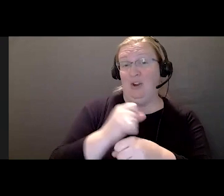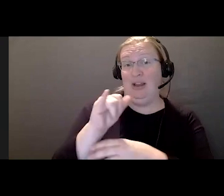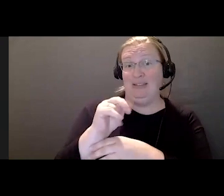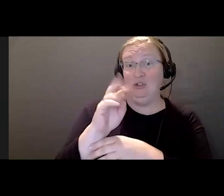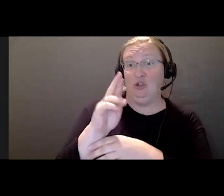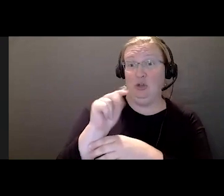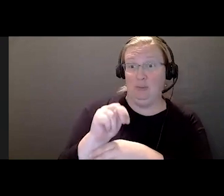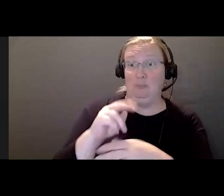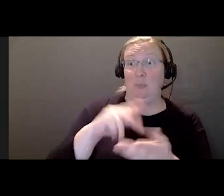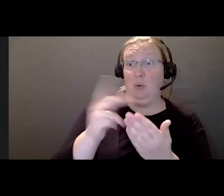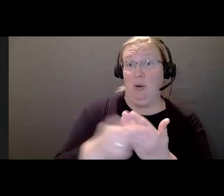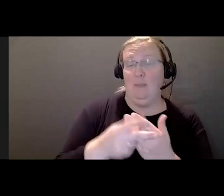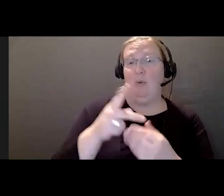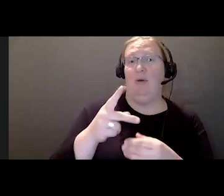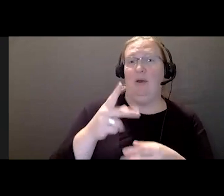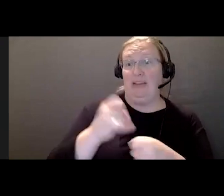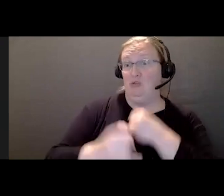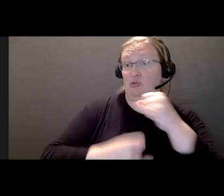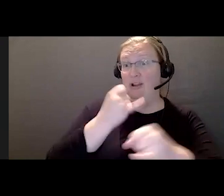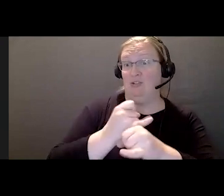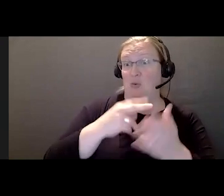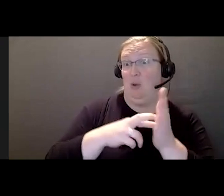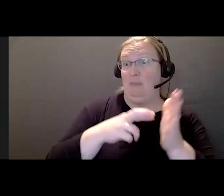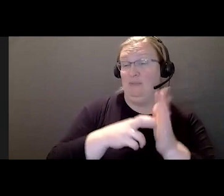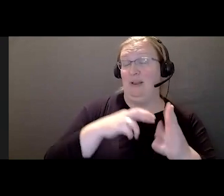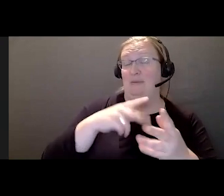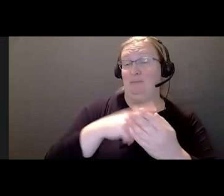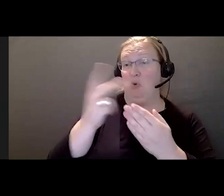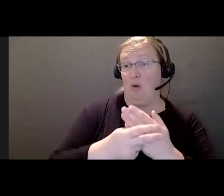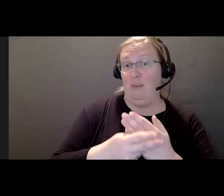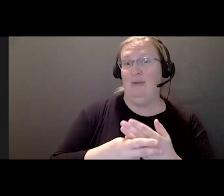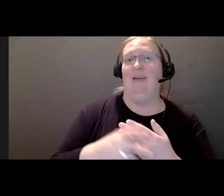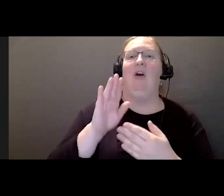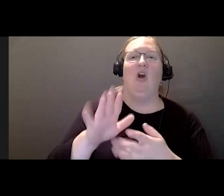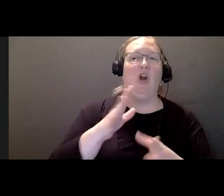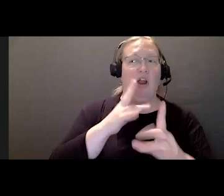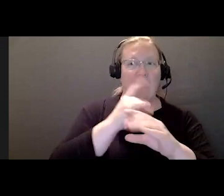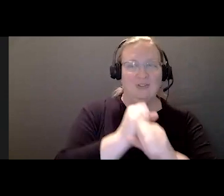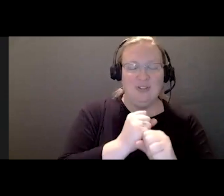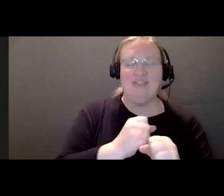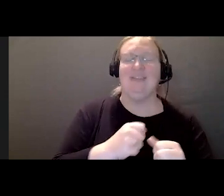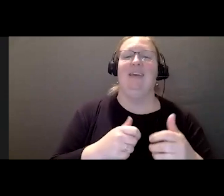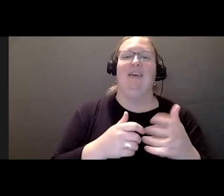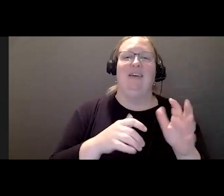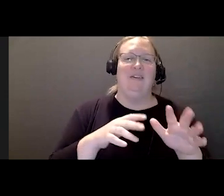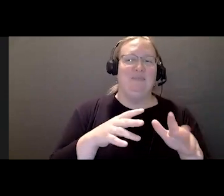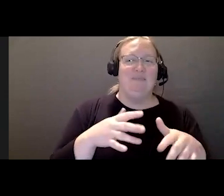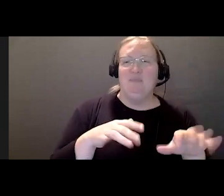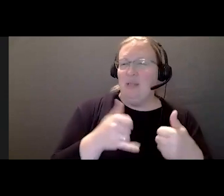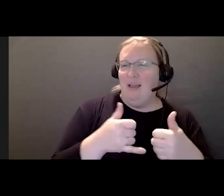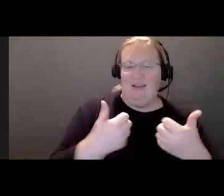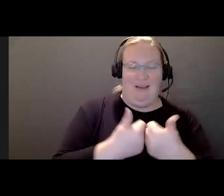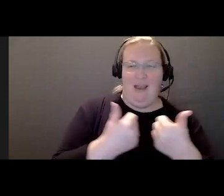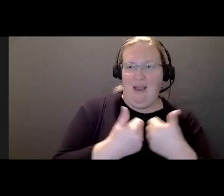Representative Program. Her interests include video gaming, crafting, and spending time with her family.